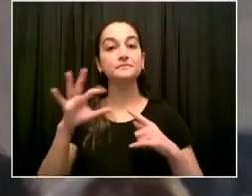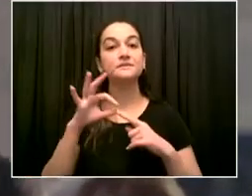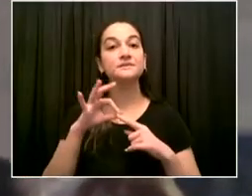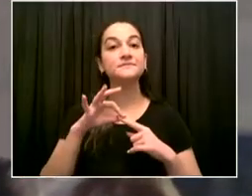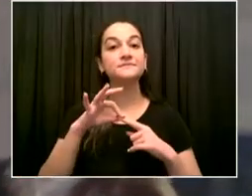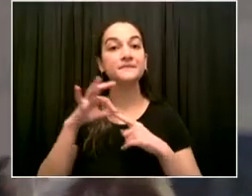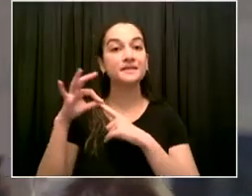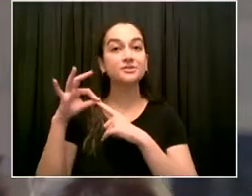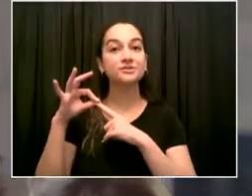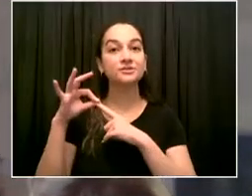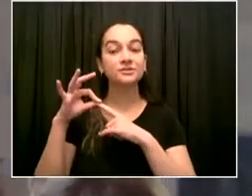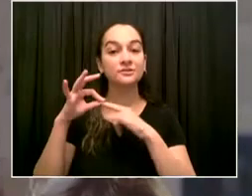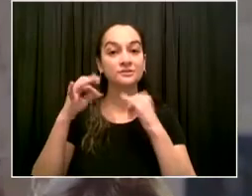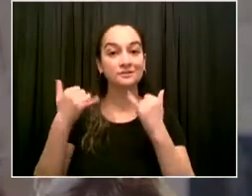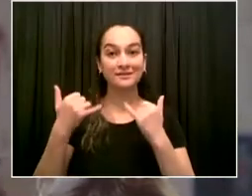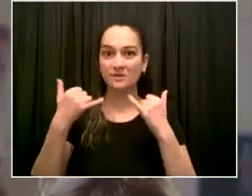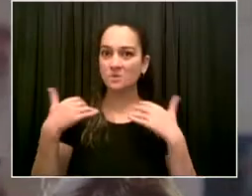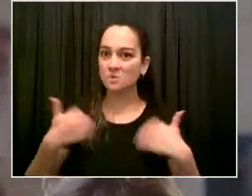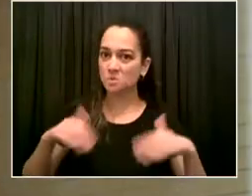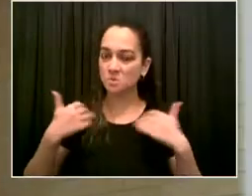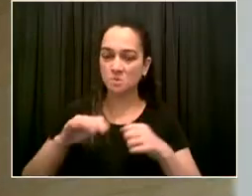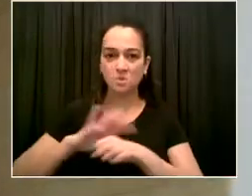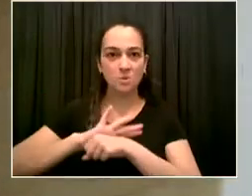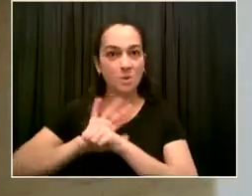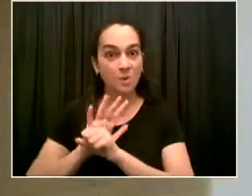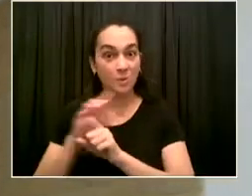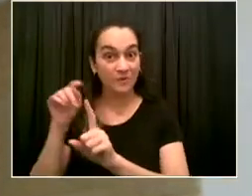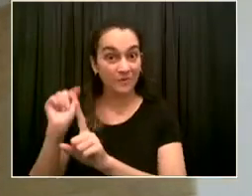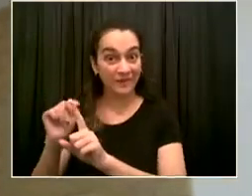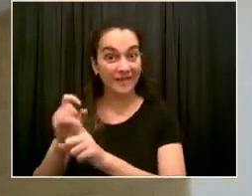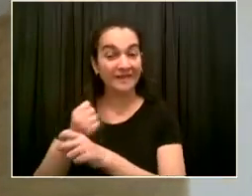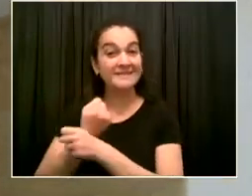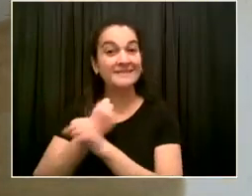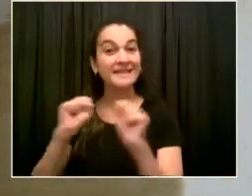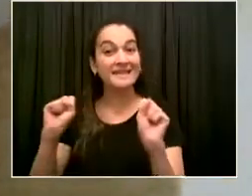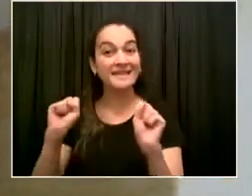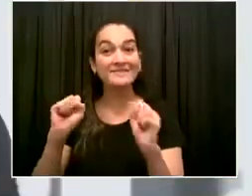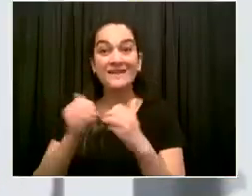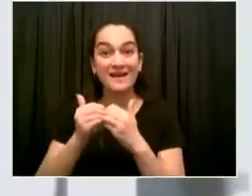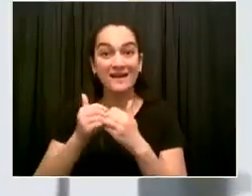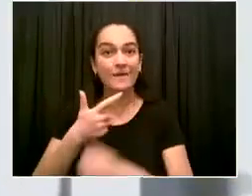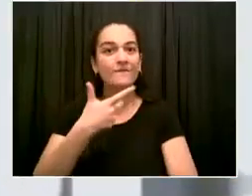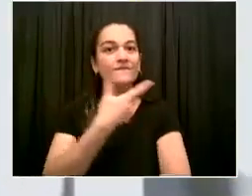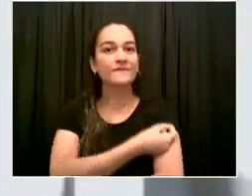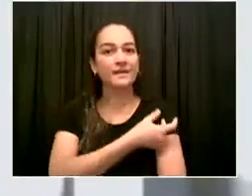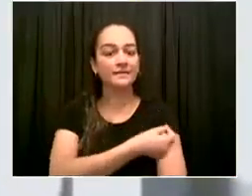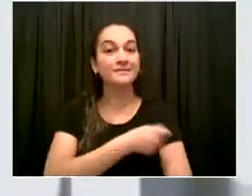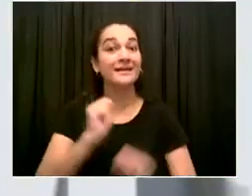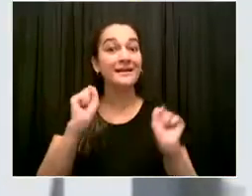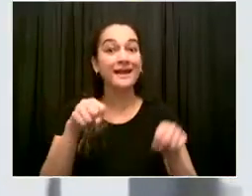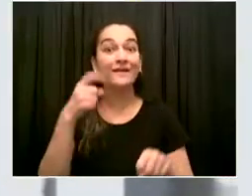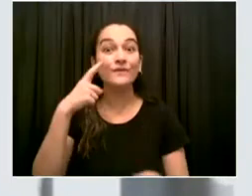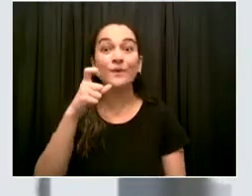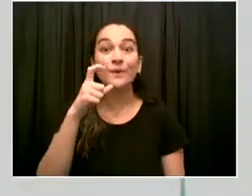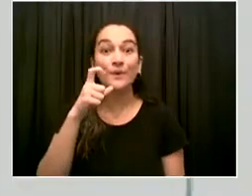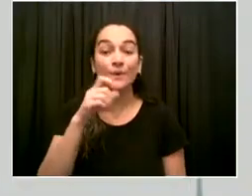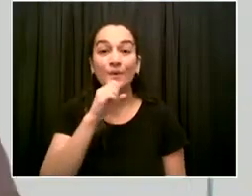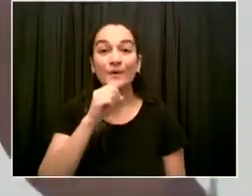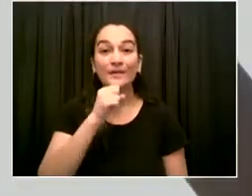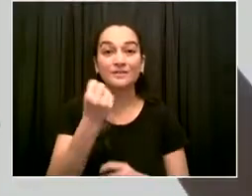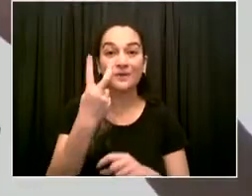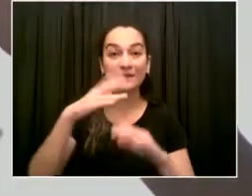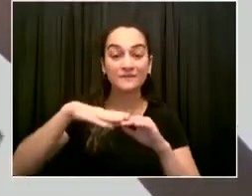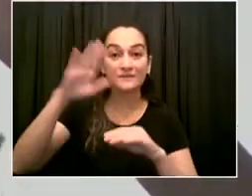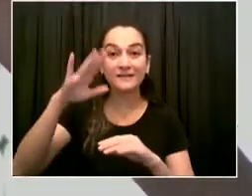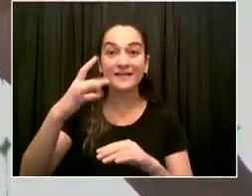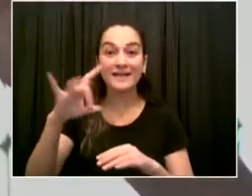them vaccinated against COVID-19 will keep them safer everywhere they go and whatever they do. The COVID-19 vaccines are